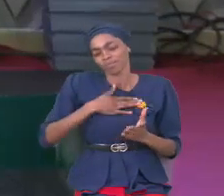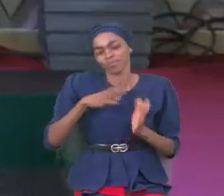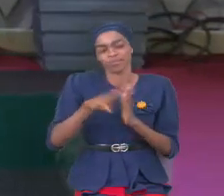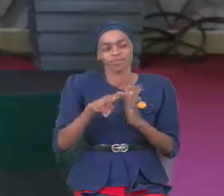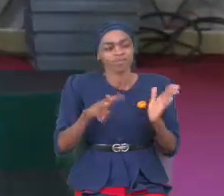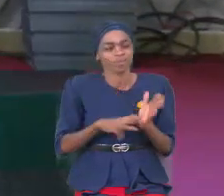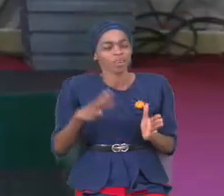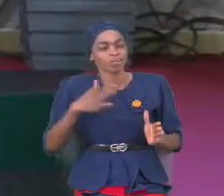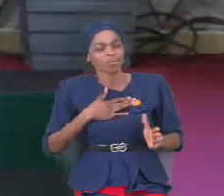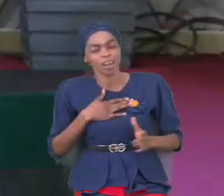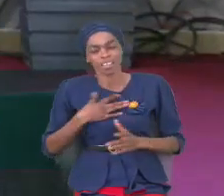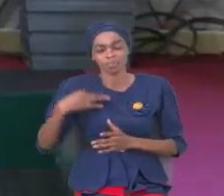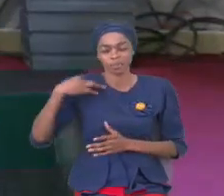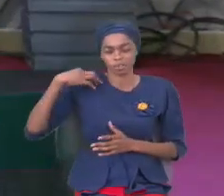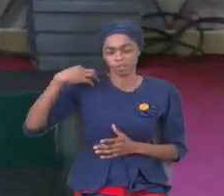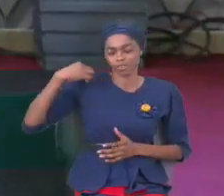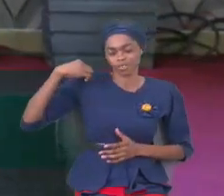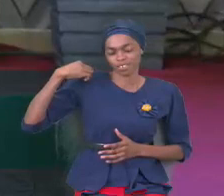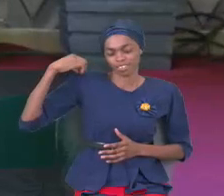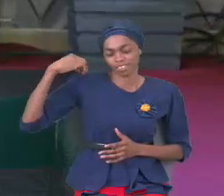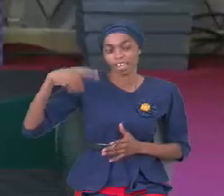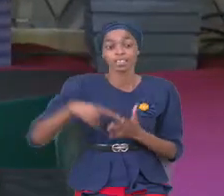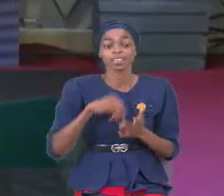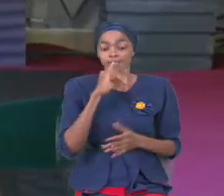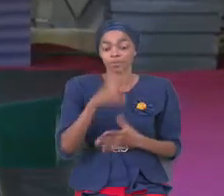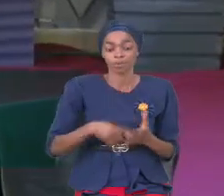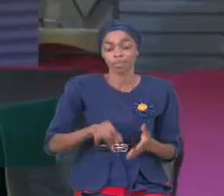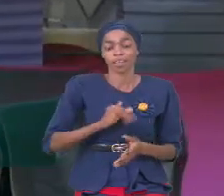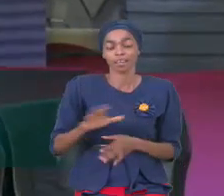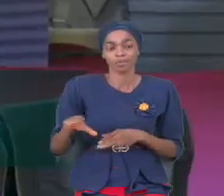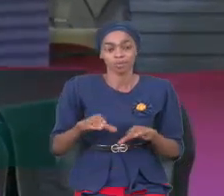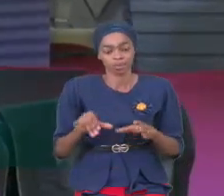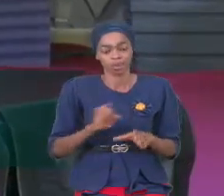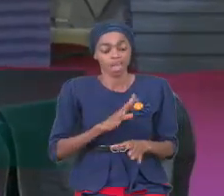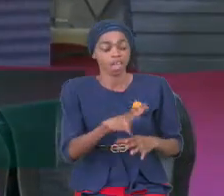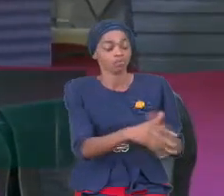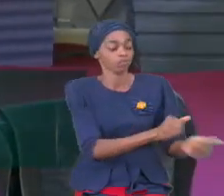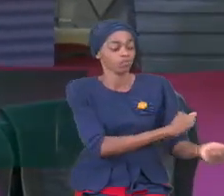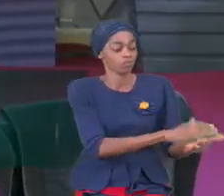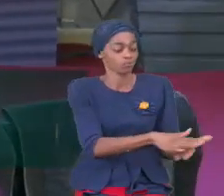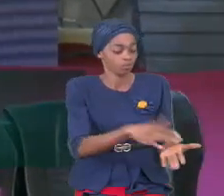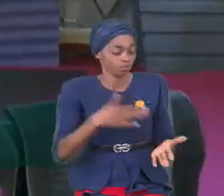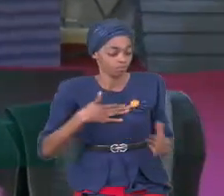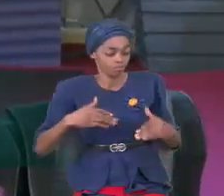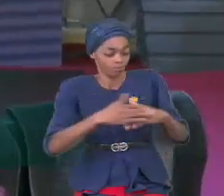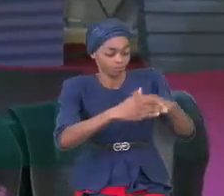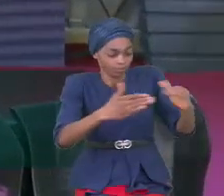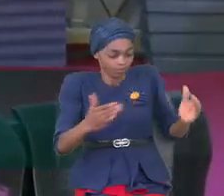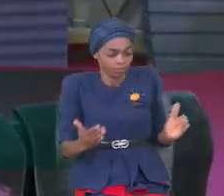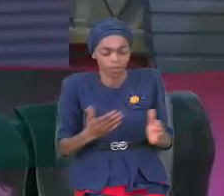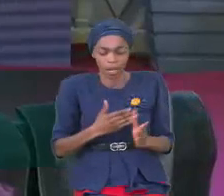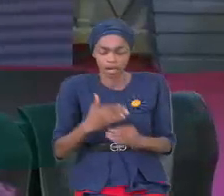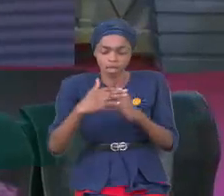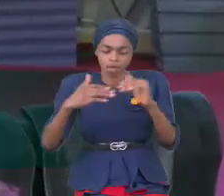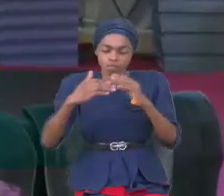I will do. I will put down my barns and build greater, and there will I bestow all my fruits and